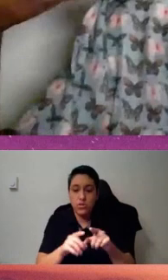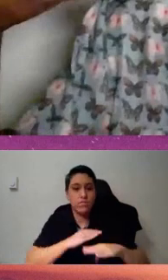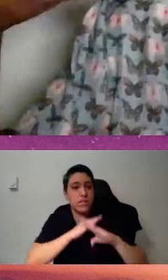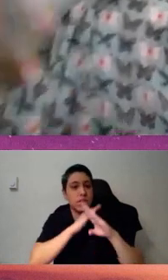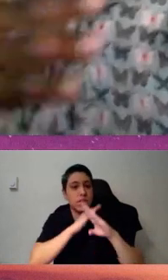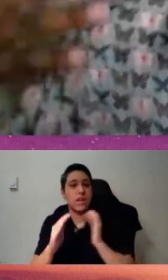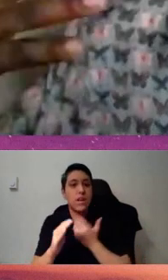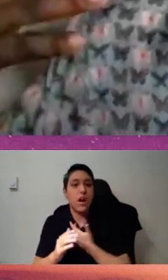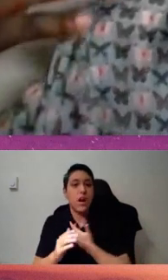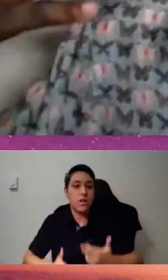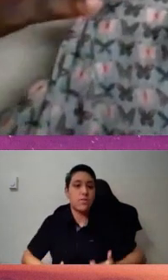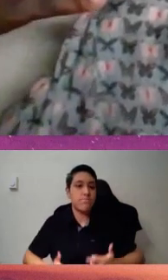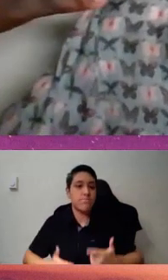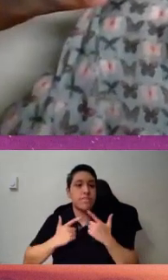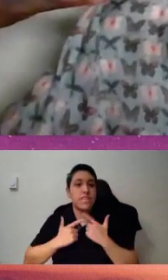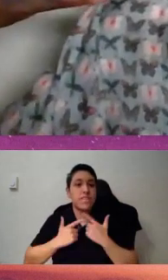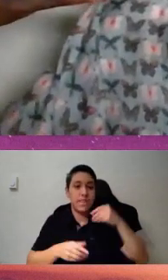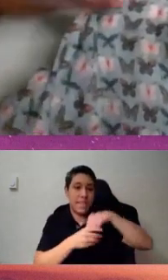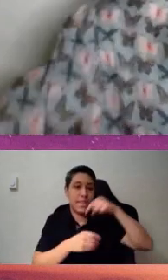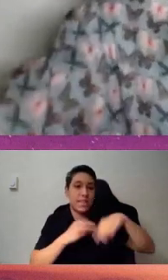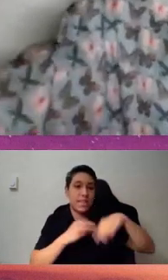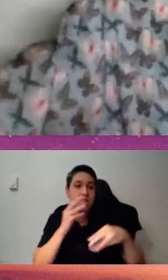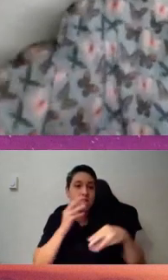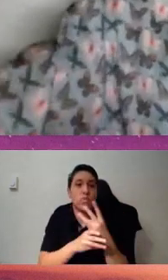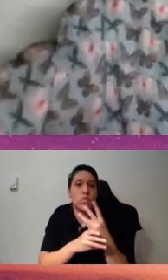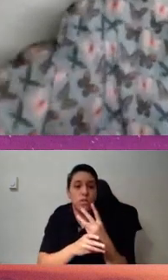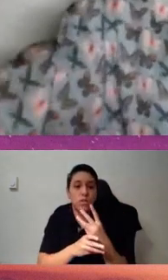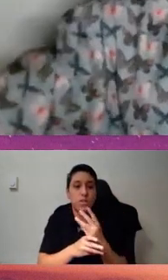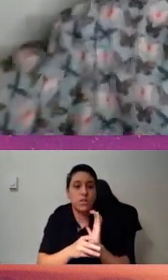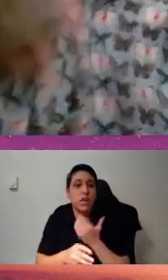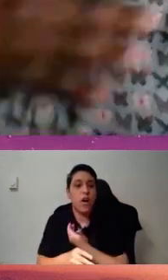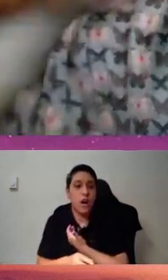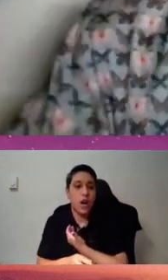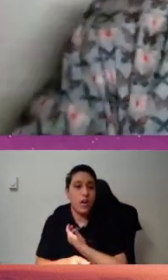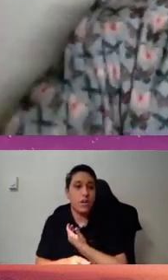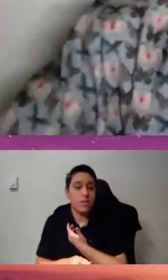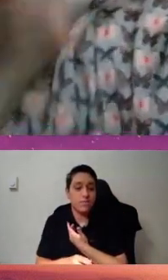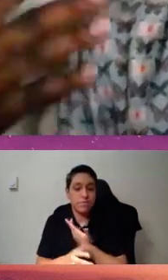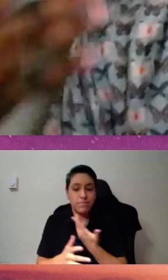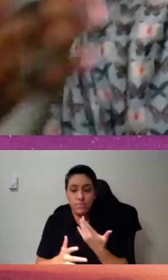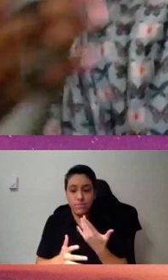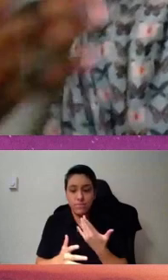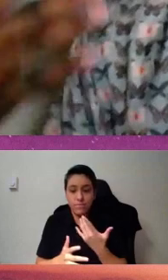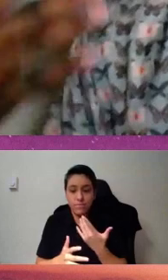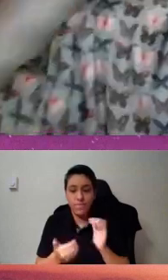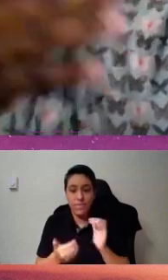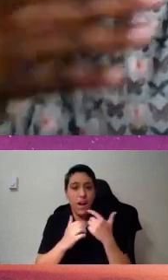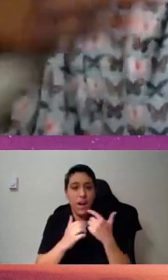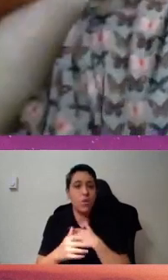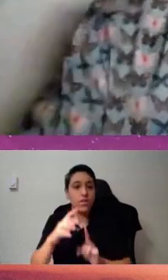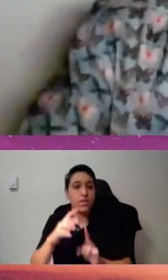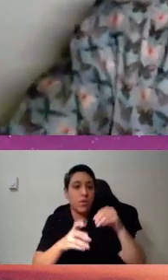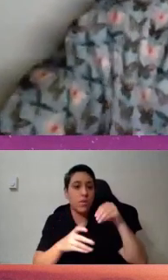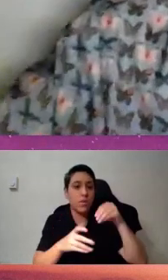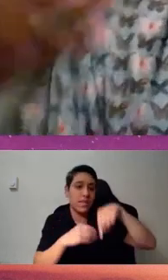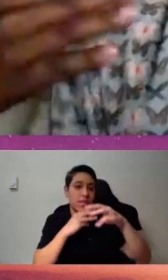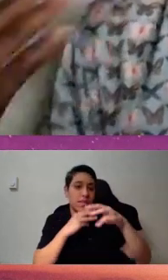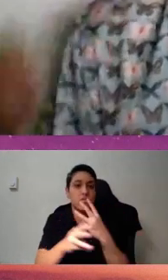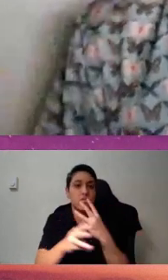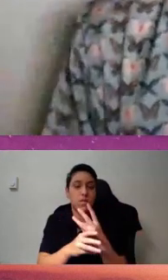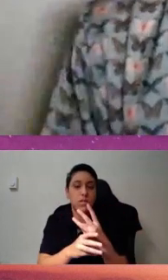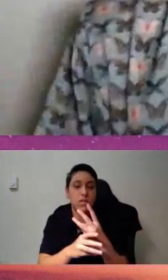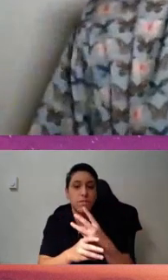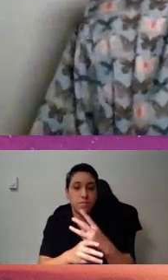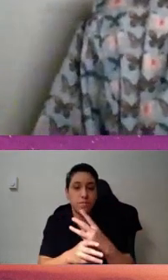our participation, our presence consistently as part of the life ways and part of the